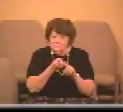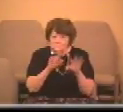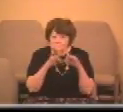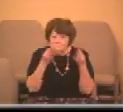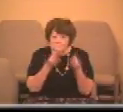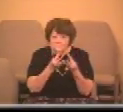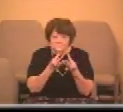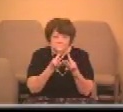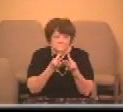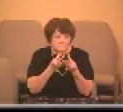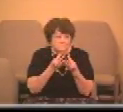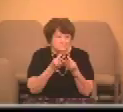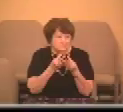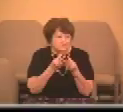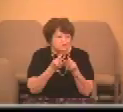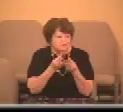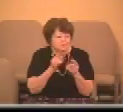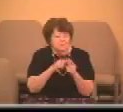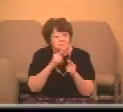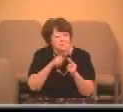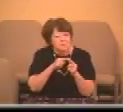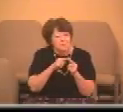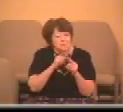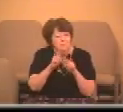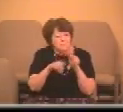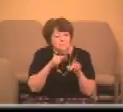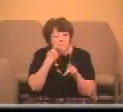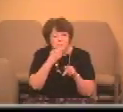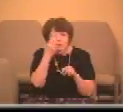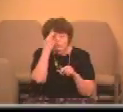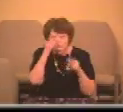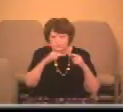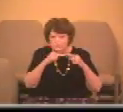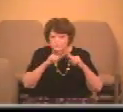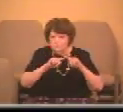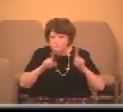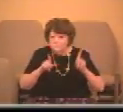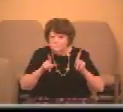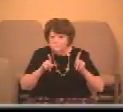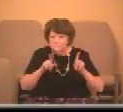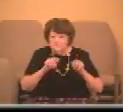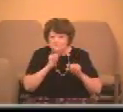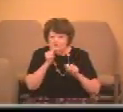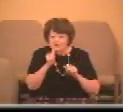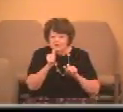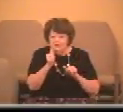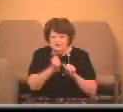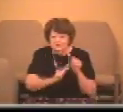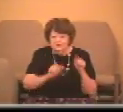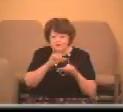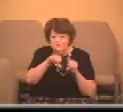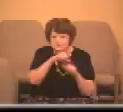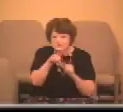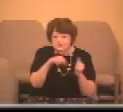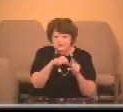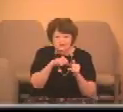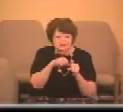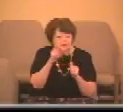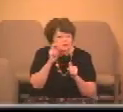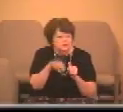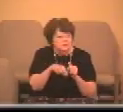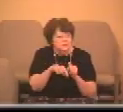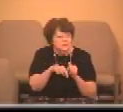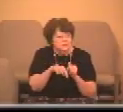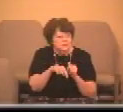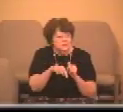about opposing viewpoints between groups of people. Not every relationship is salvageable. In